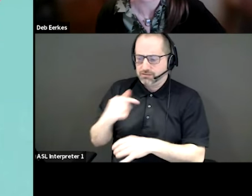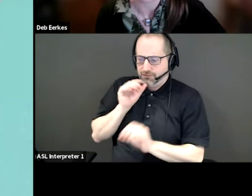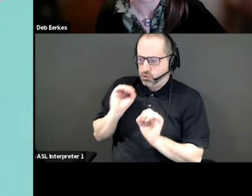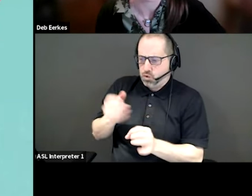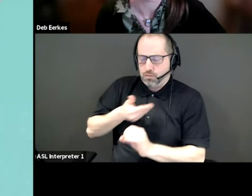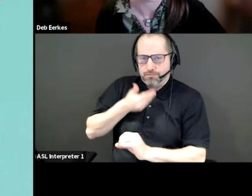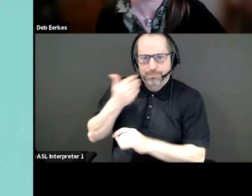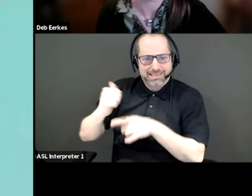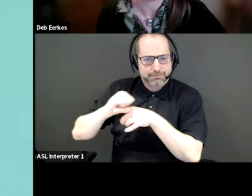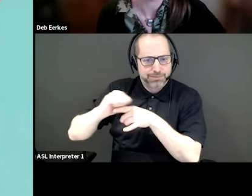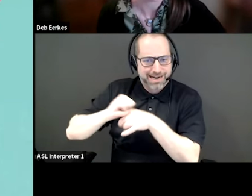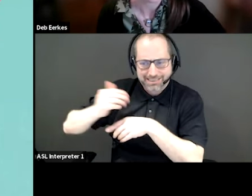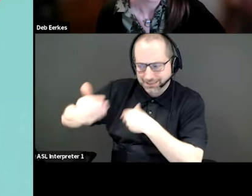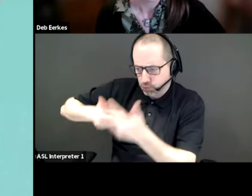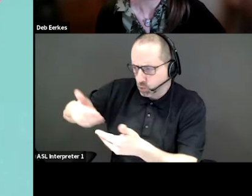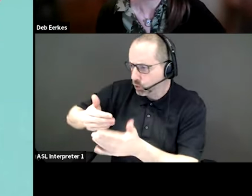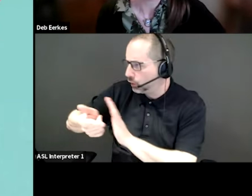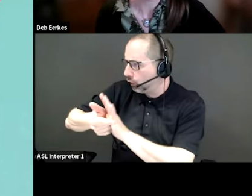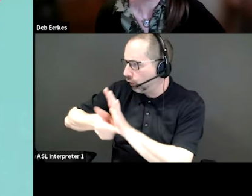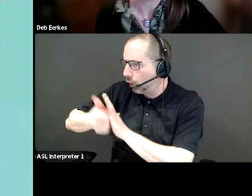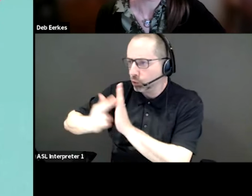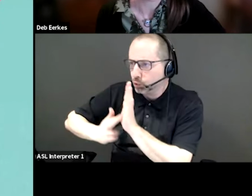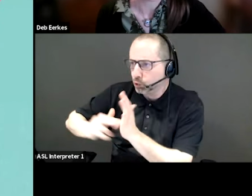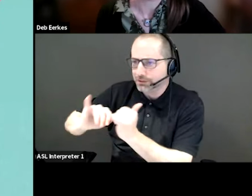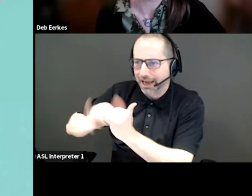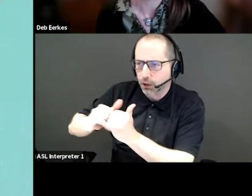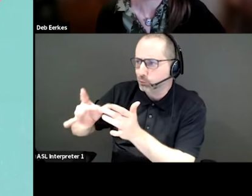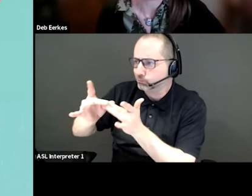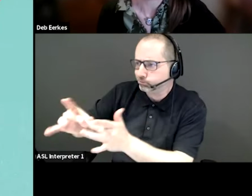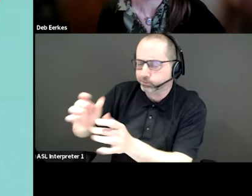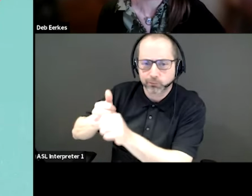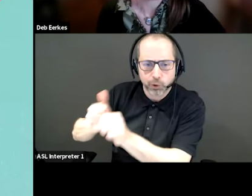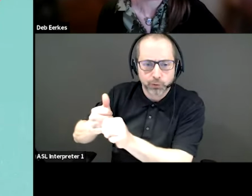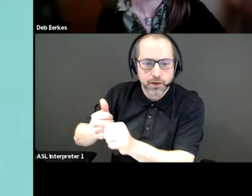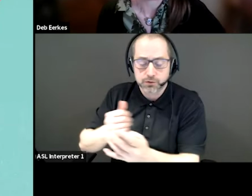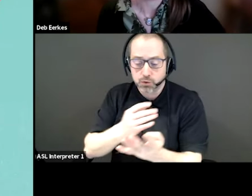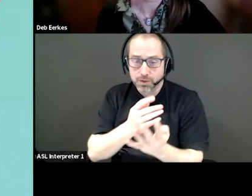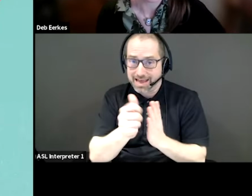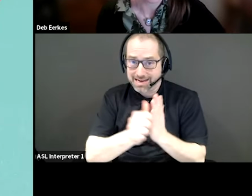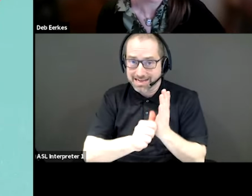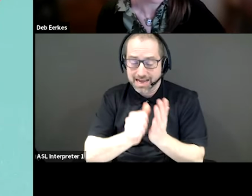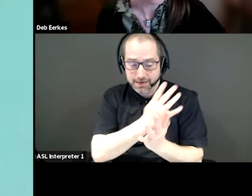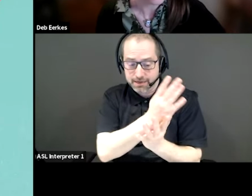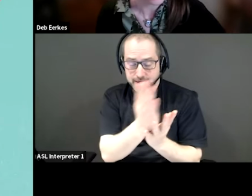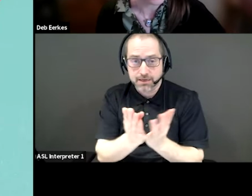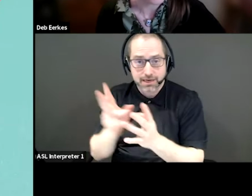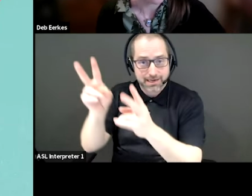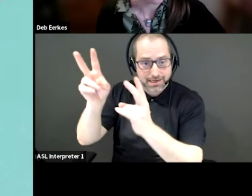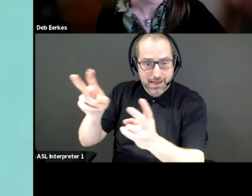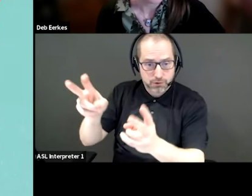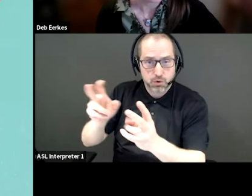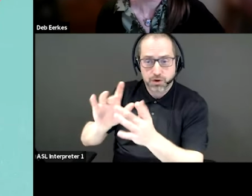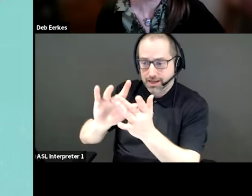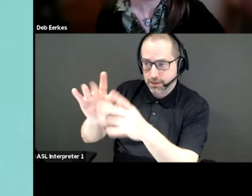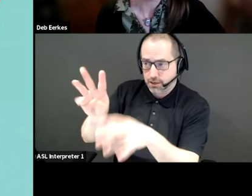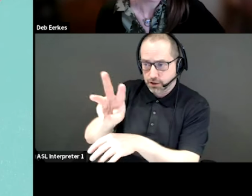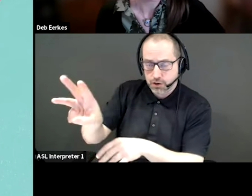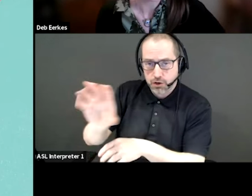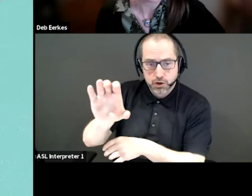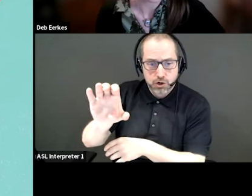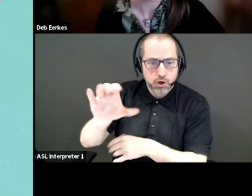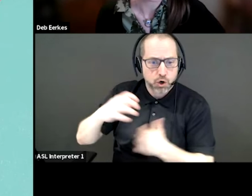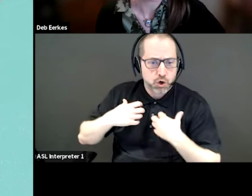or common law to guide us. The four sections of the guide are available for download in the Courage to Act Knowledge Center. Now, we